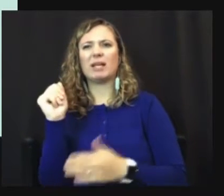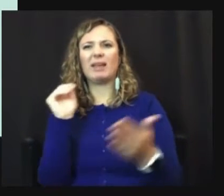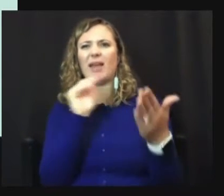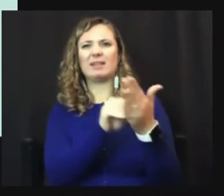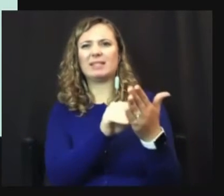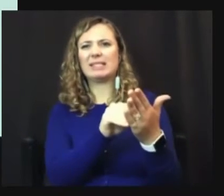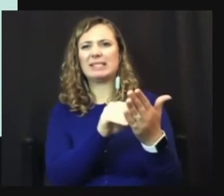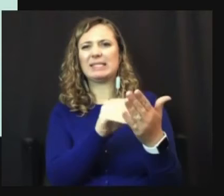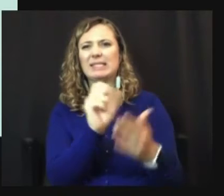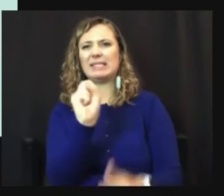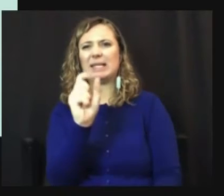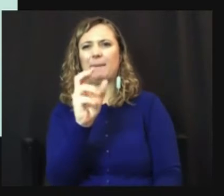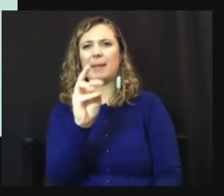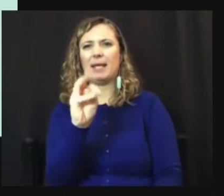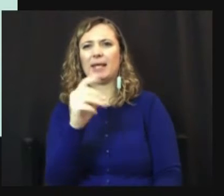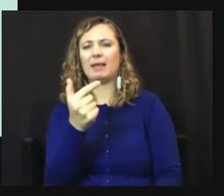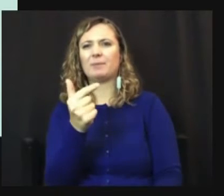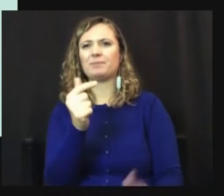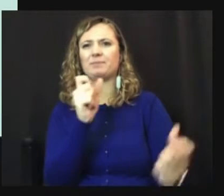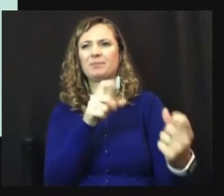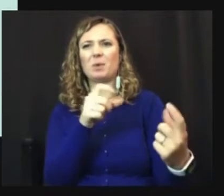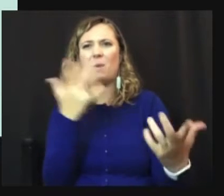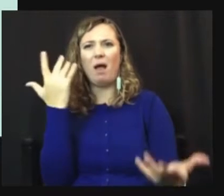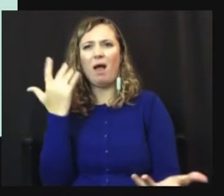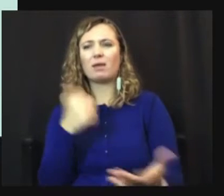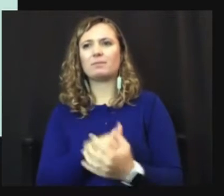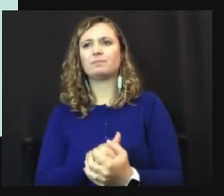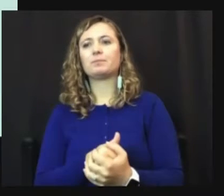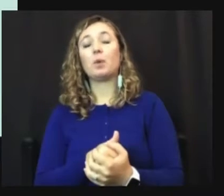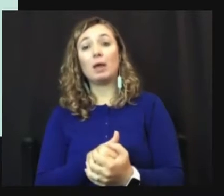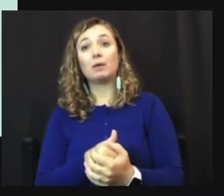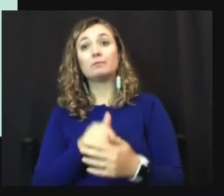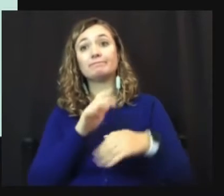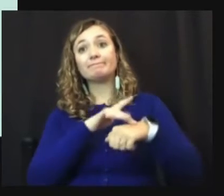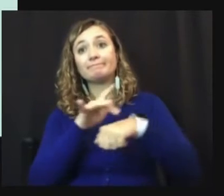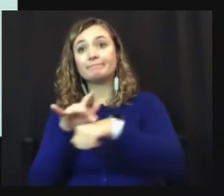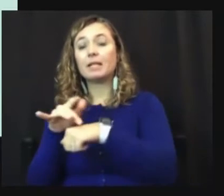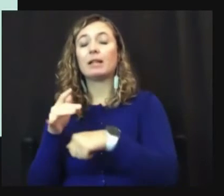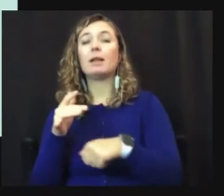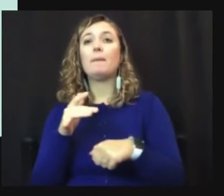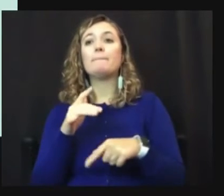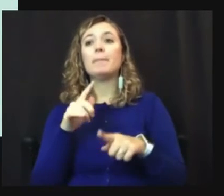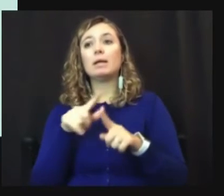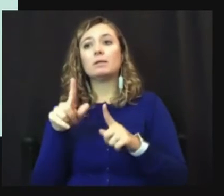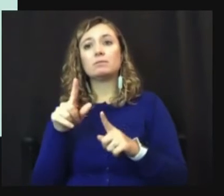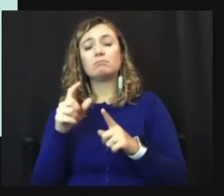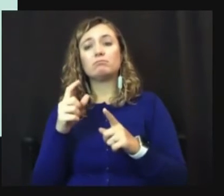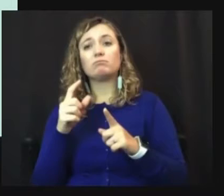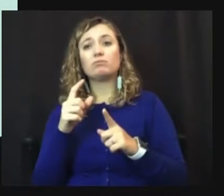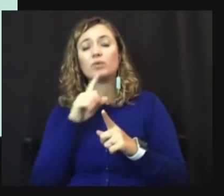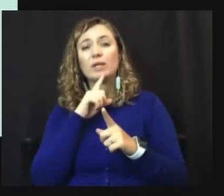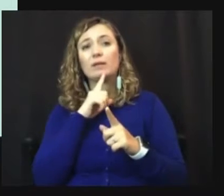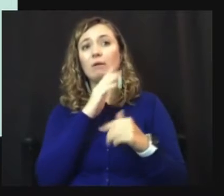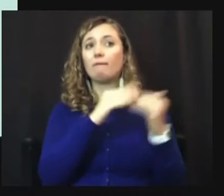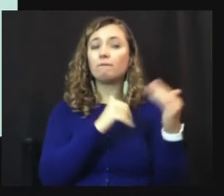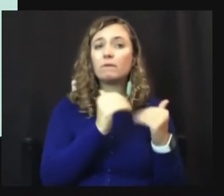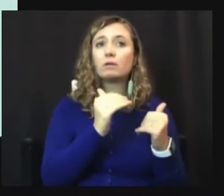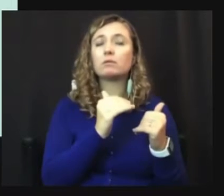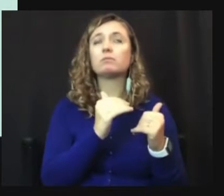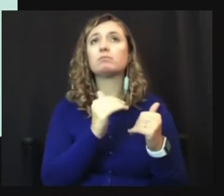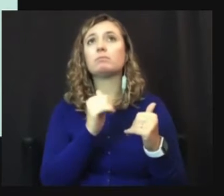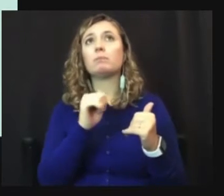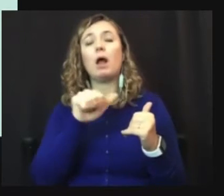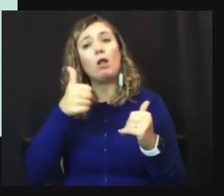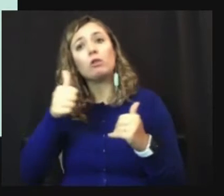Well, I think we've touched on a lot of it. It has a lot to do with comfort, but there are a lot of reasons for there to be stigmas against stimming and